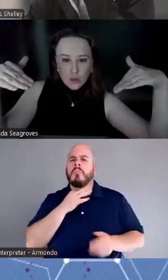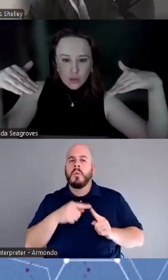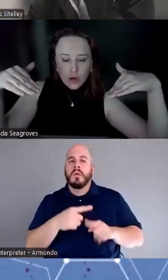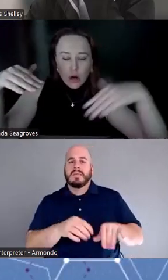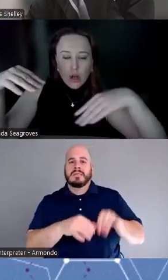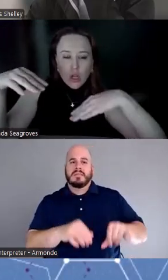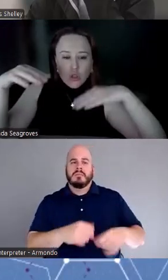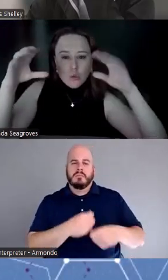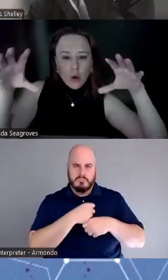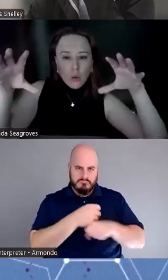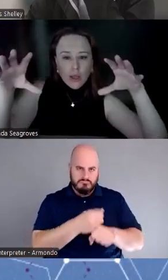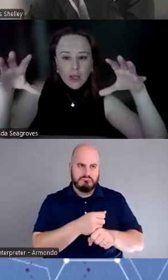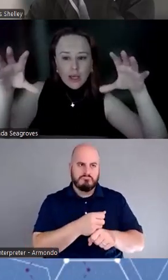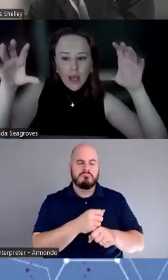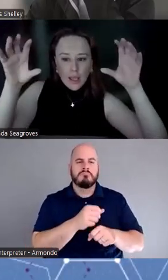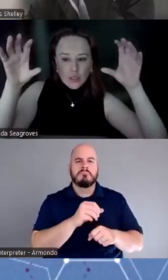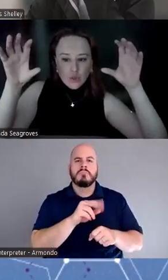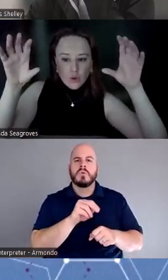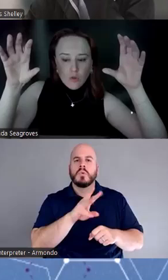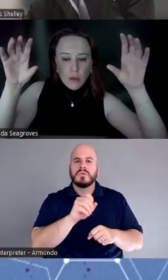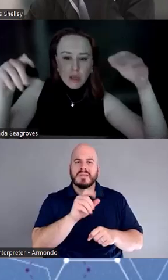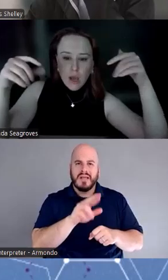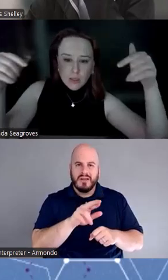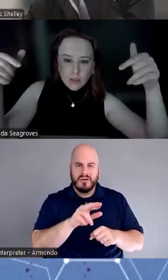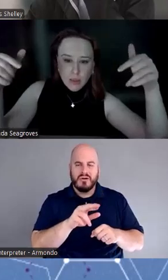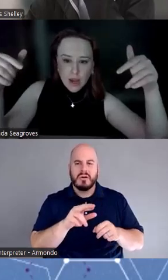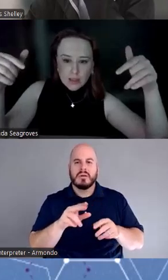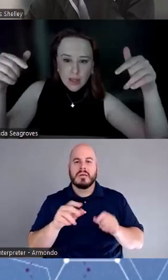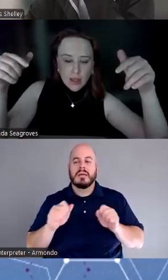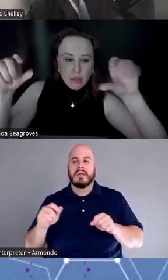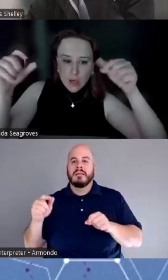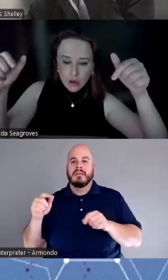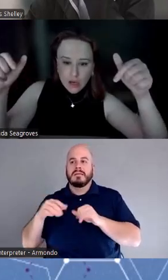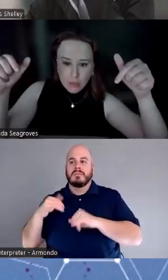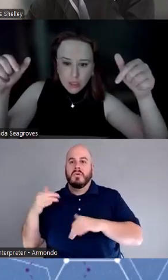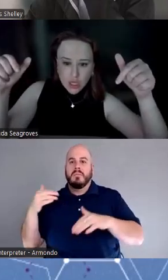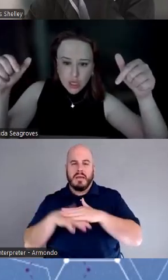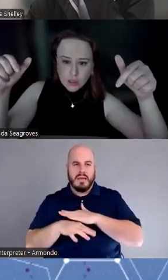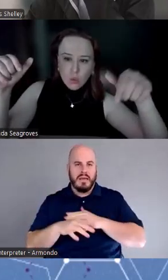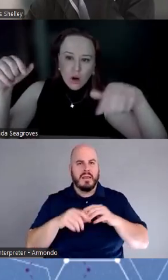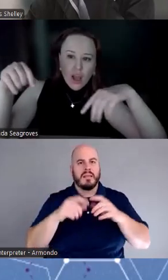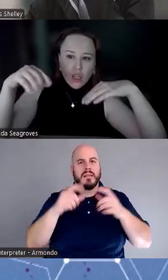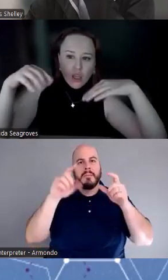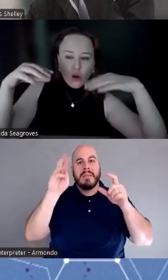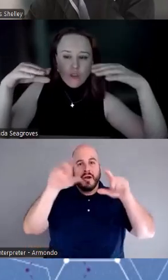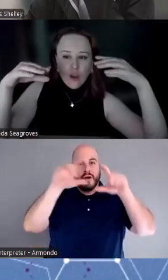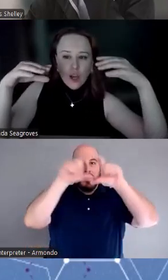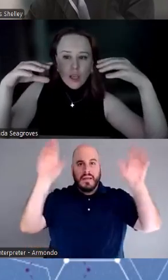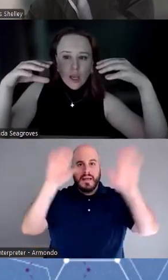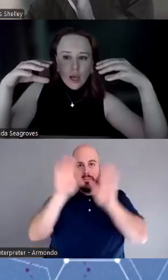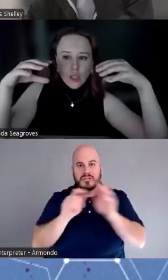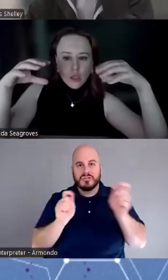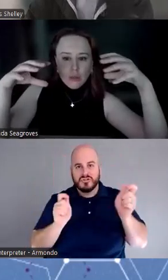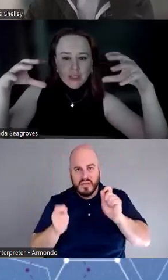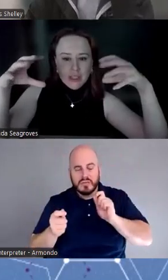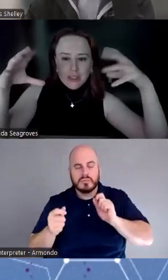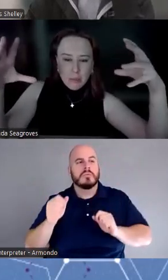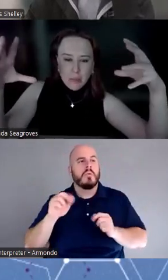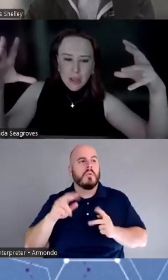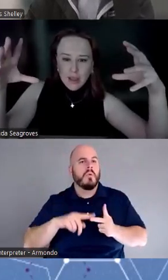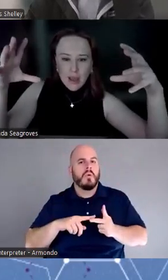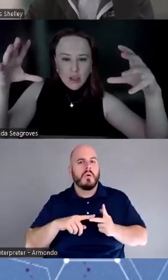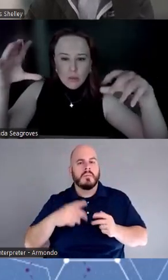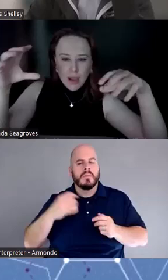generated a newsletter, to go in and sort of maybe customize like the banner images, or, if a human